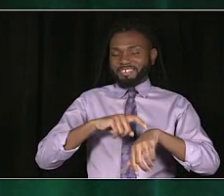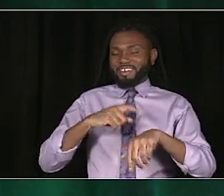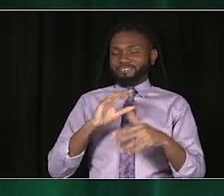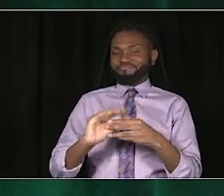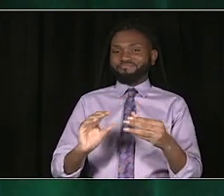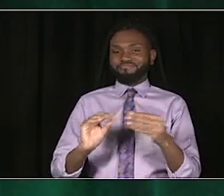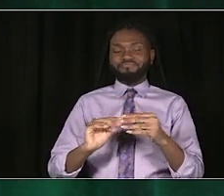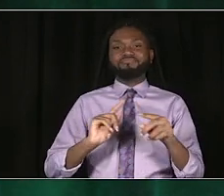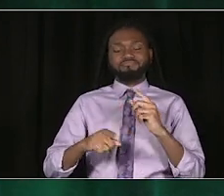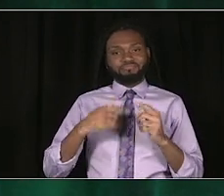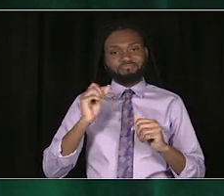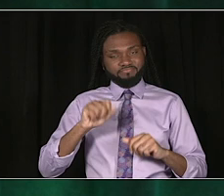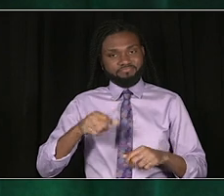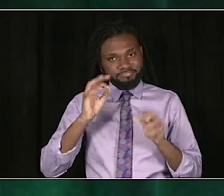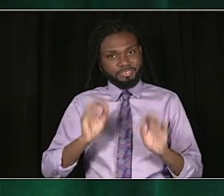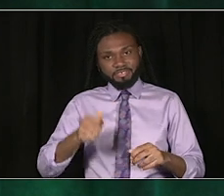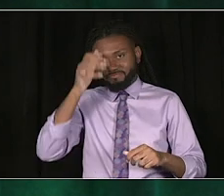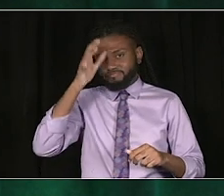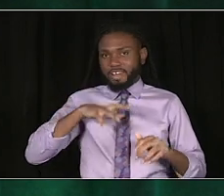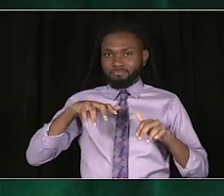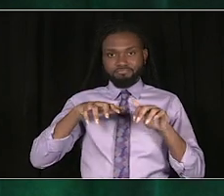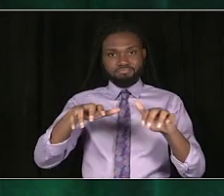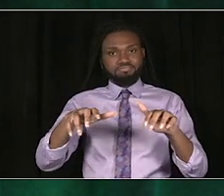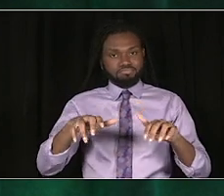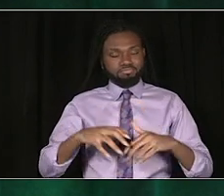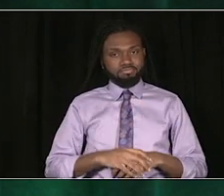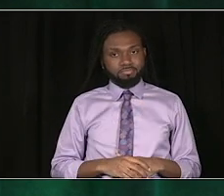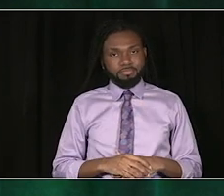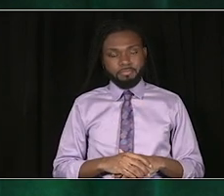it is very male dominated. I think that